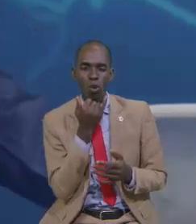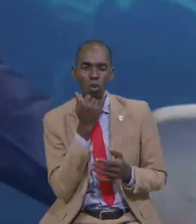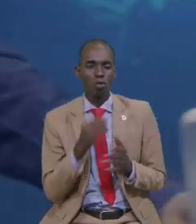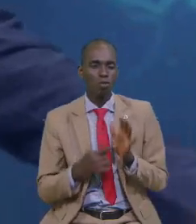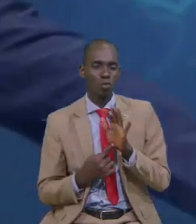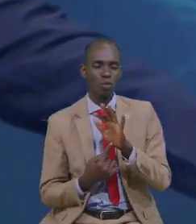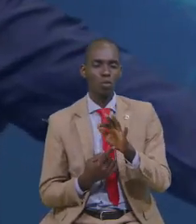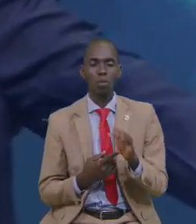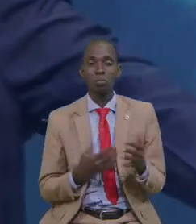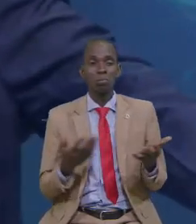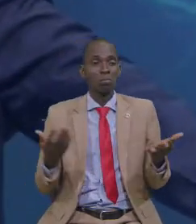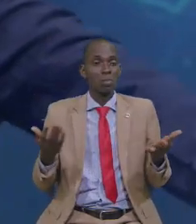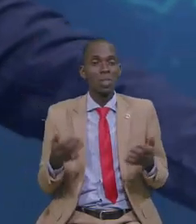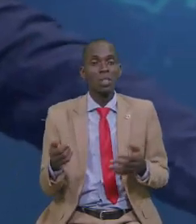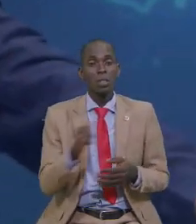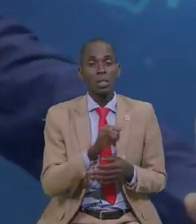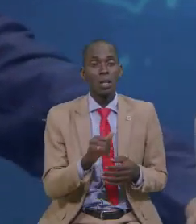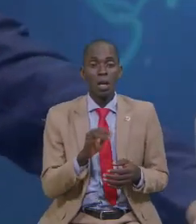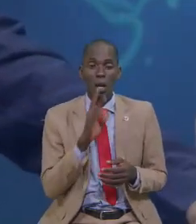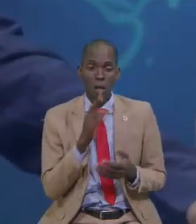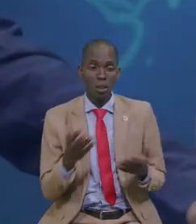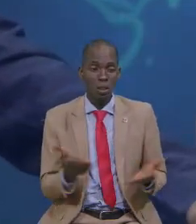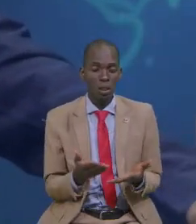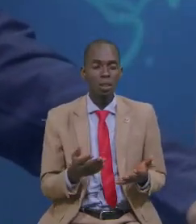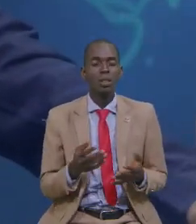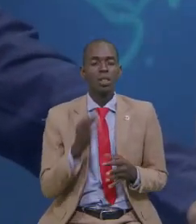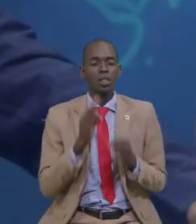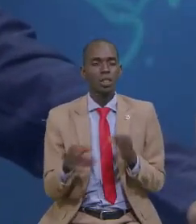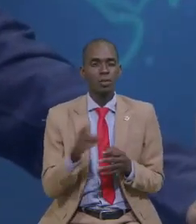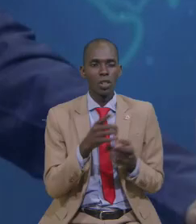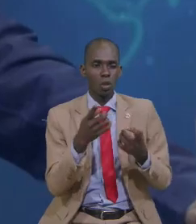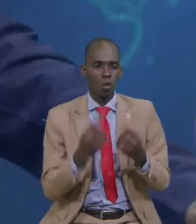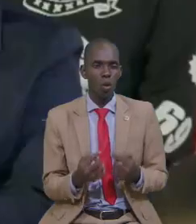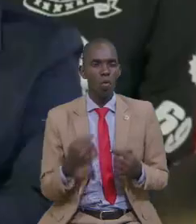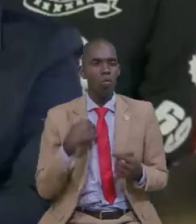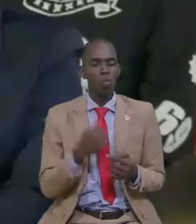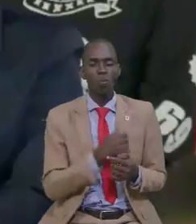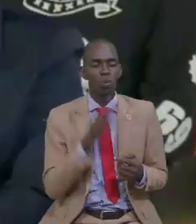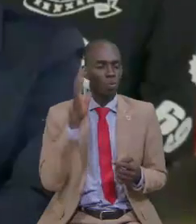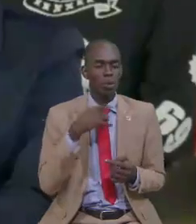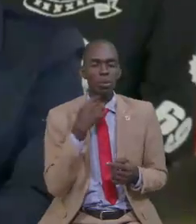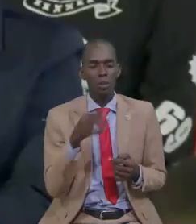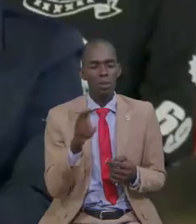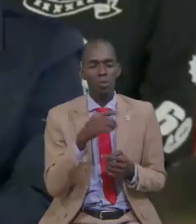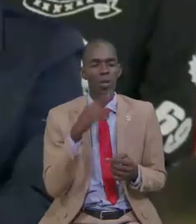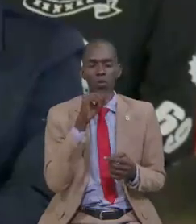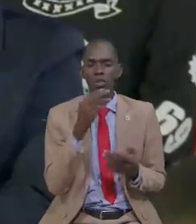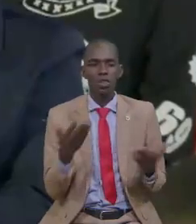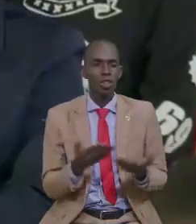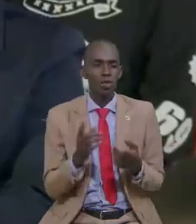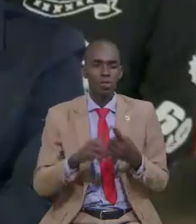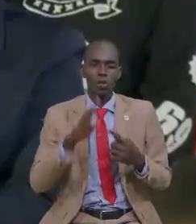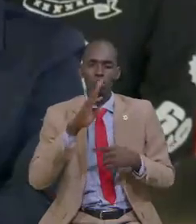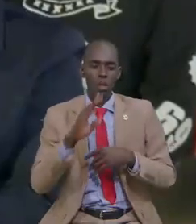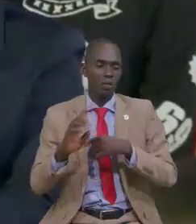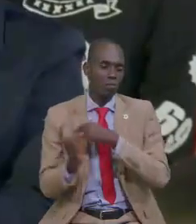come. If they come now, they will know you are not at home to be tormented. Yeah. I said, you are not at